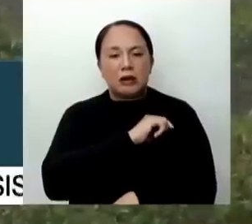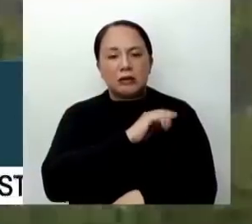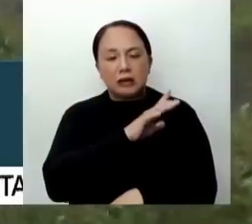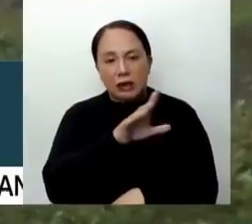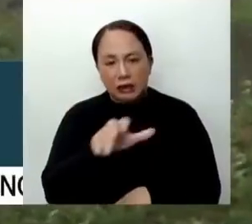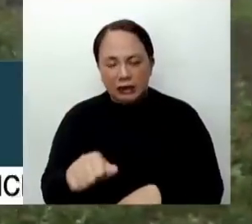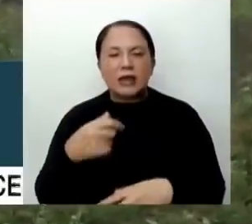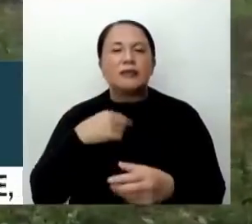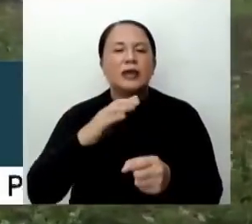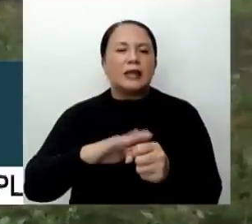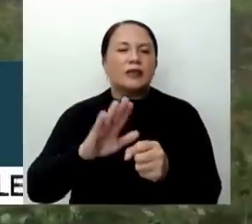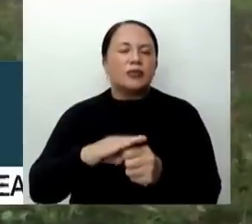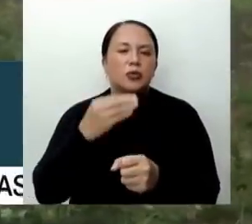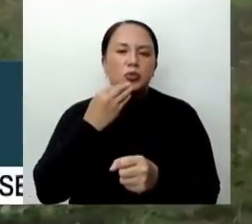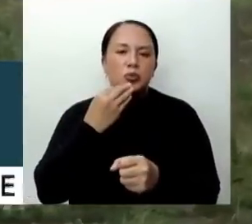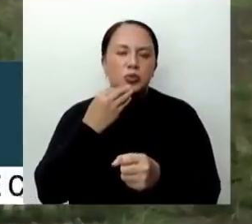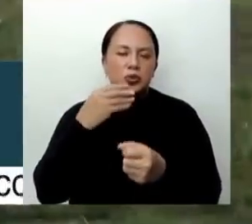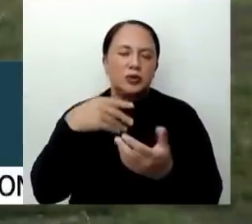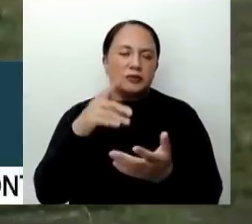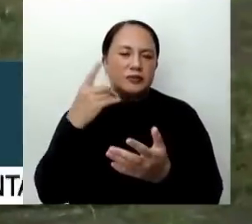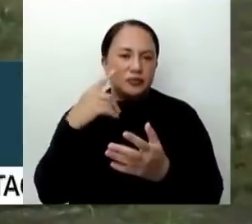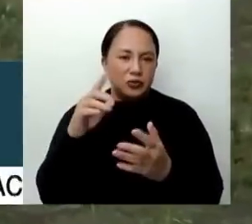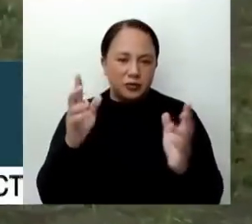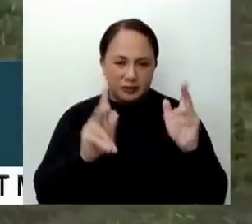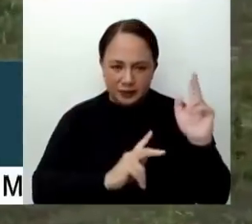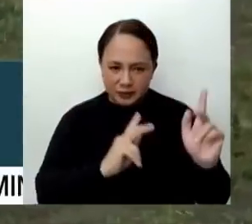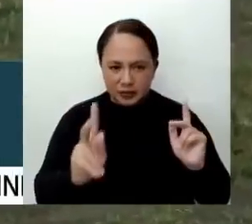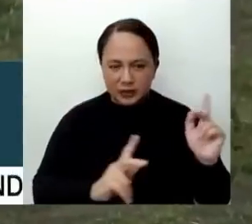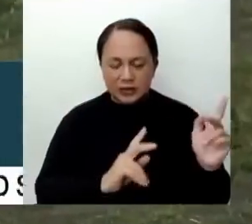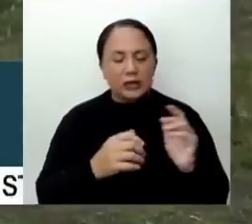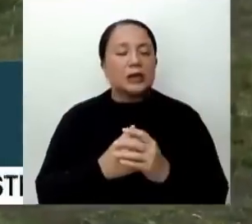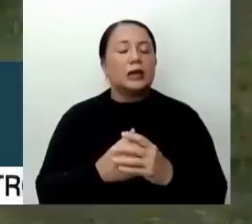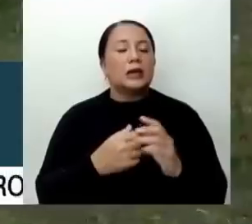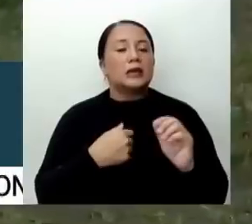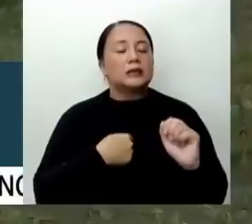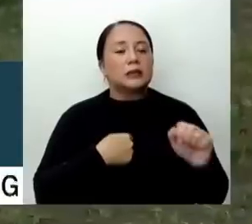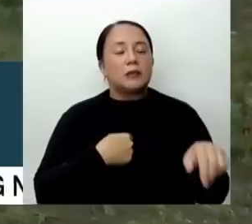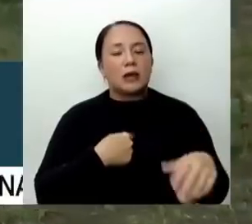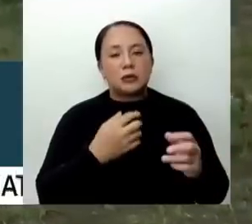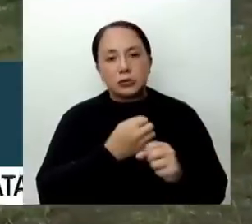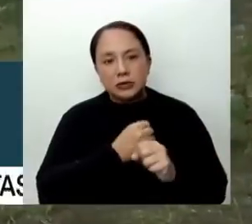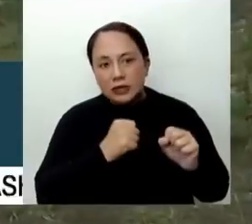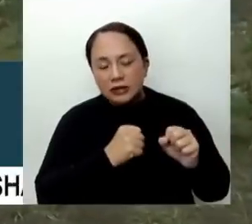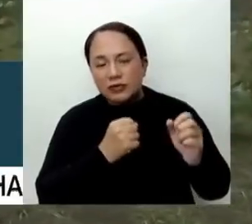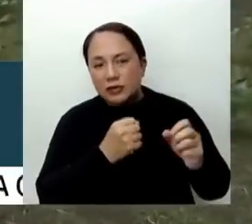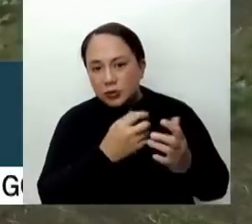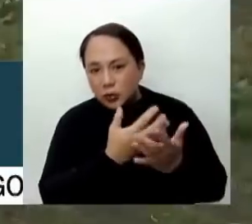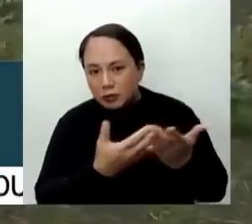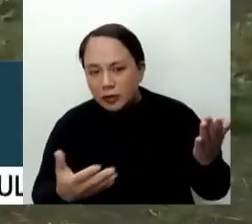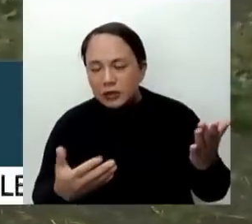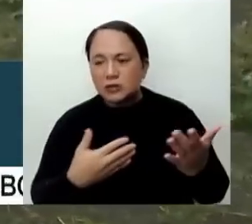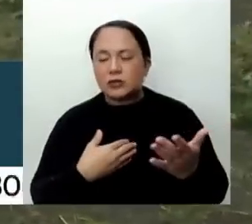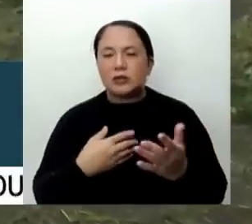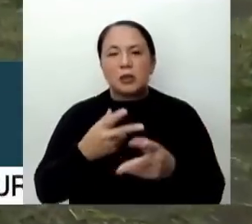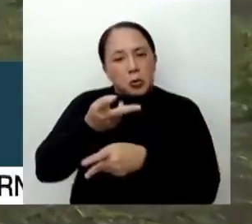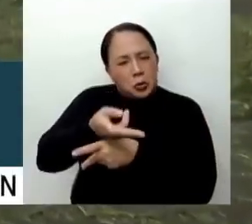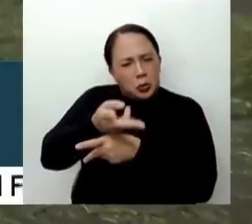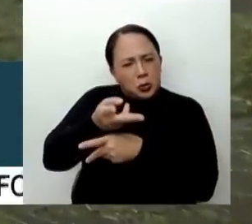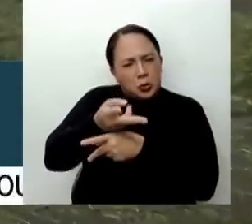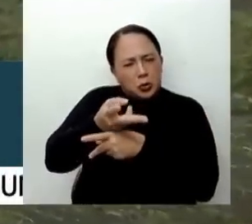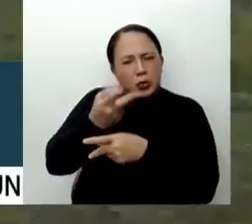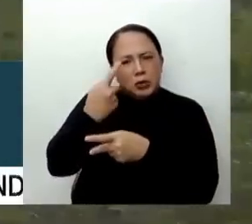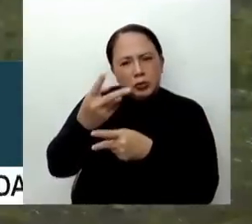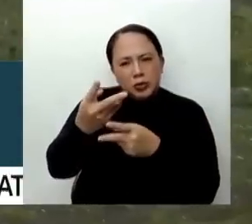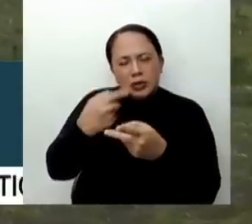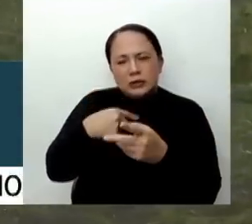of Typhoon Betty. Rescue teams along with rescue equipment and road clearing teams are on standby in different towns